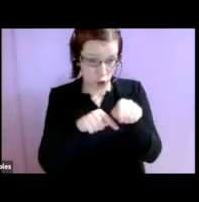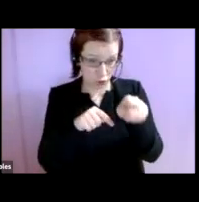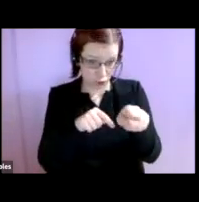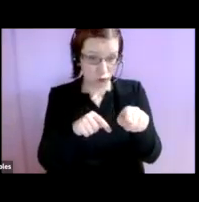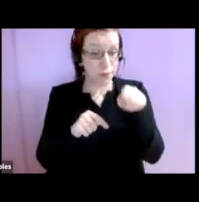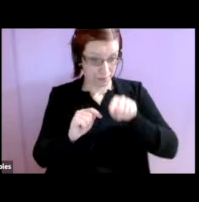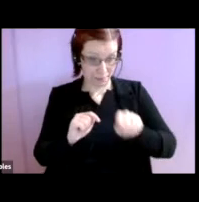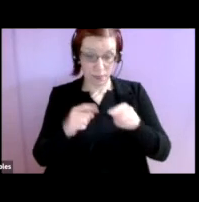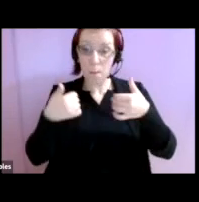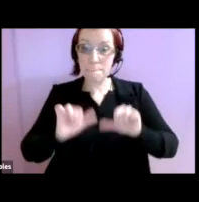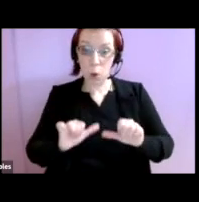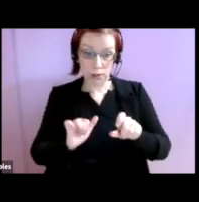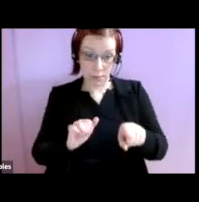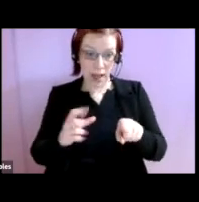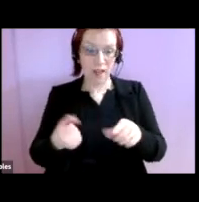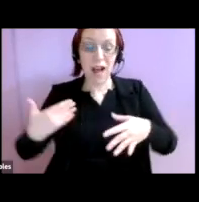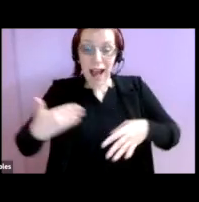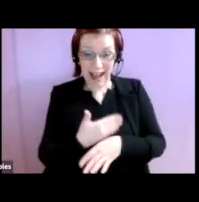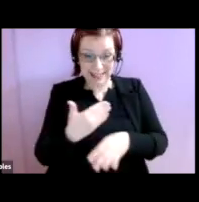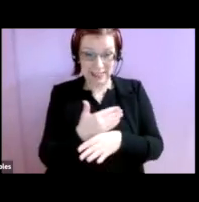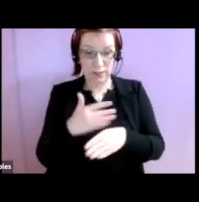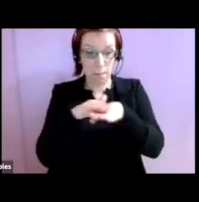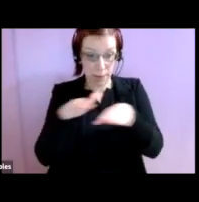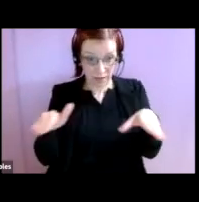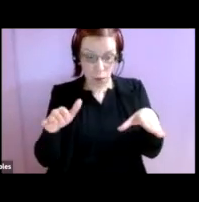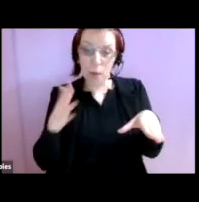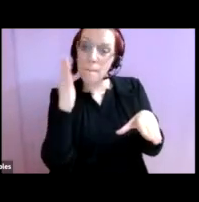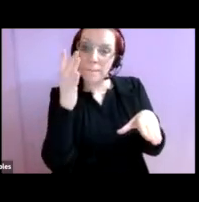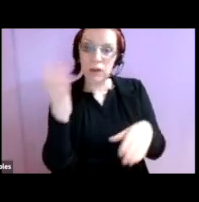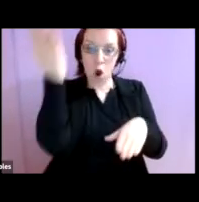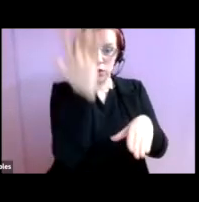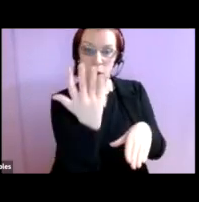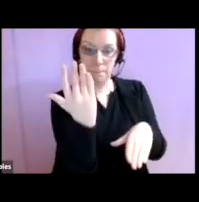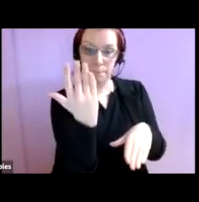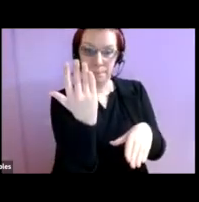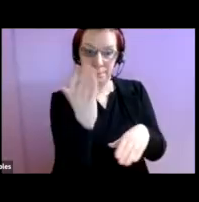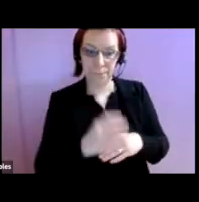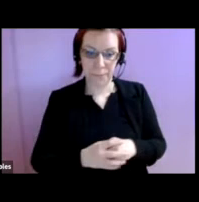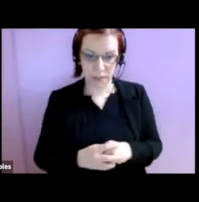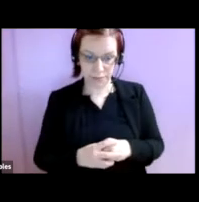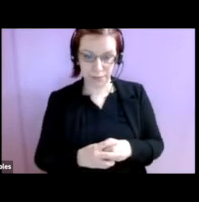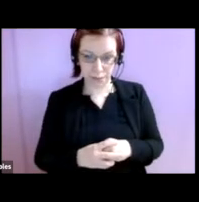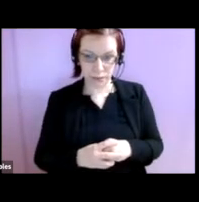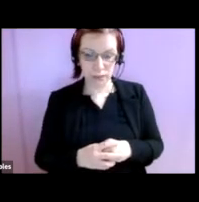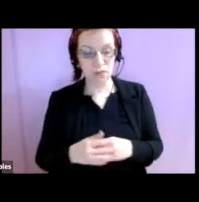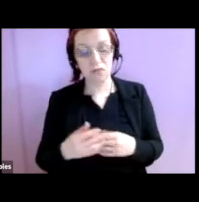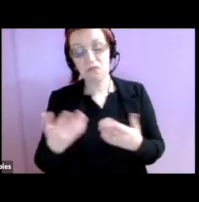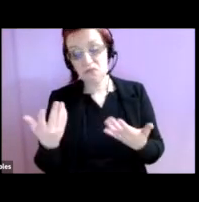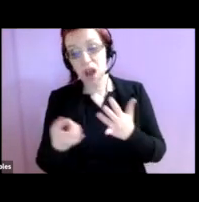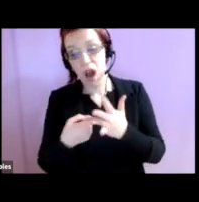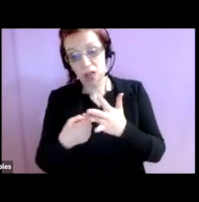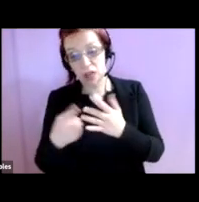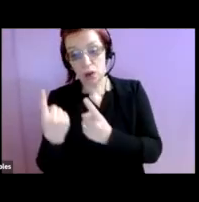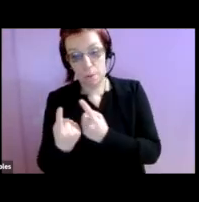active platform, and the mirrors will sit on top of that version. Some of the other components, there are